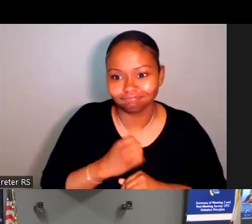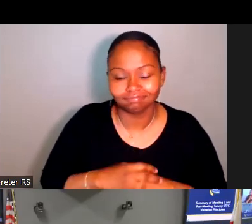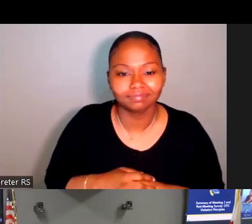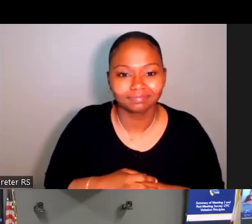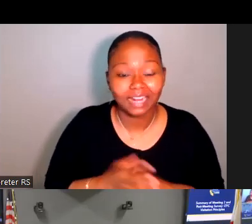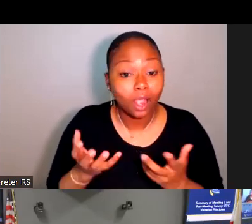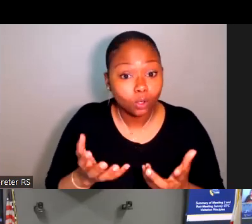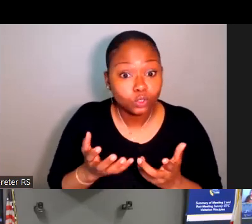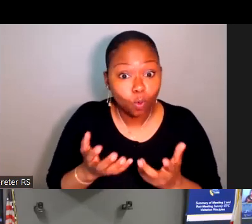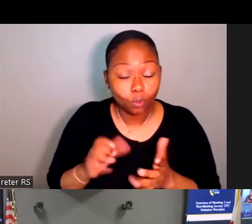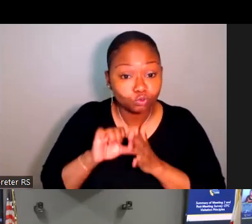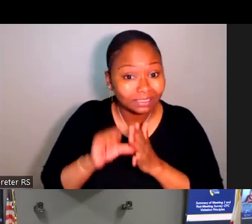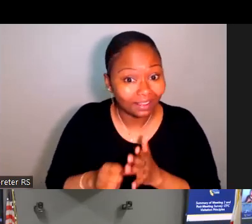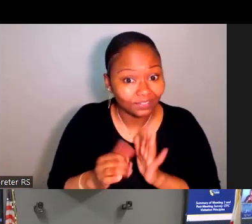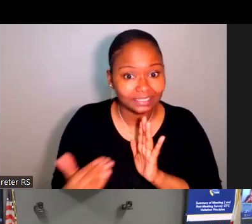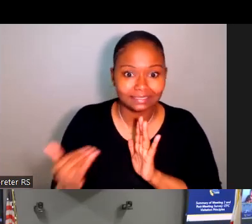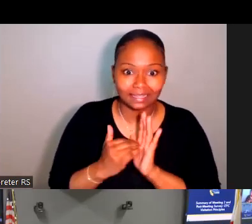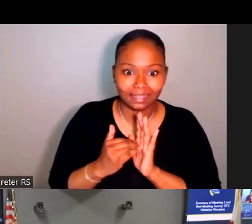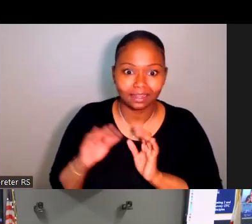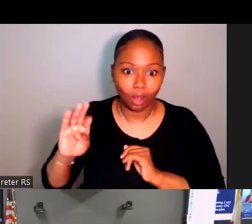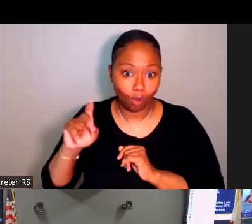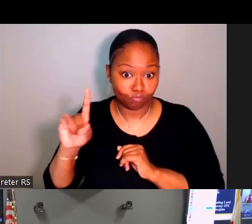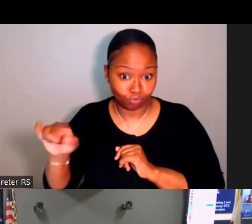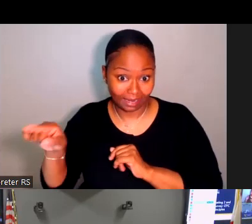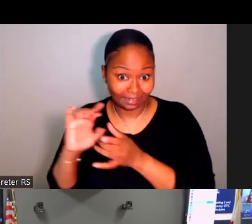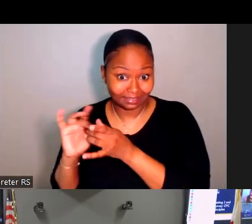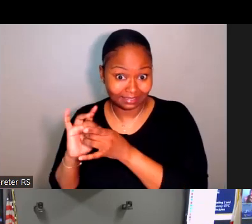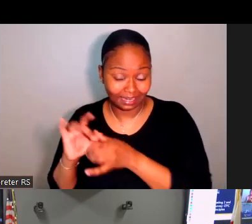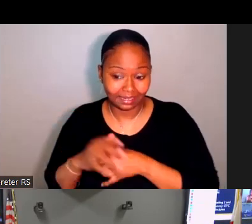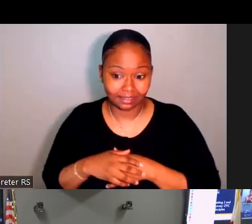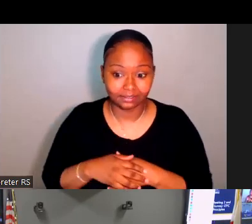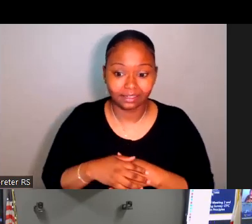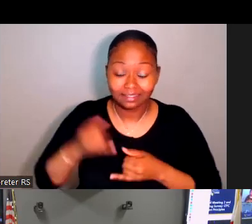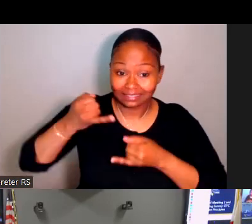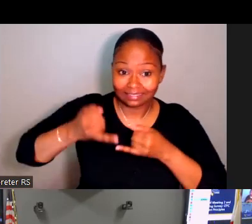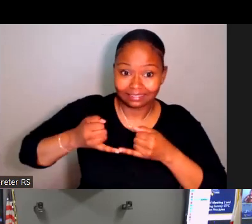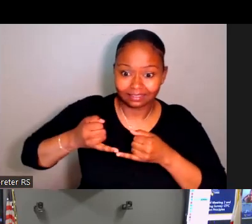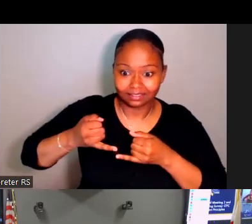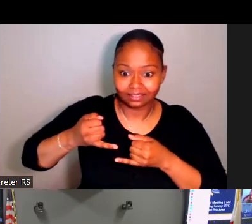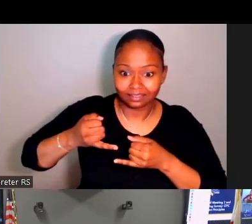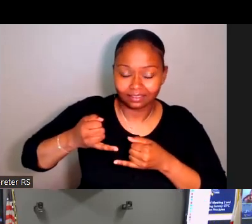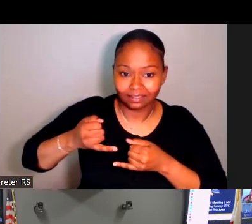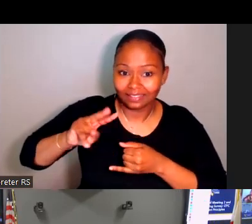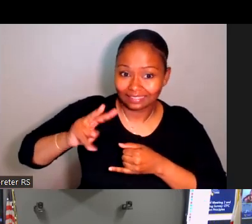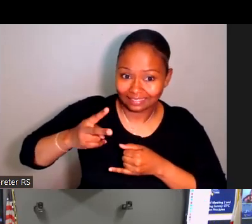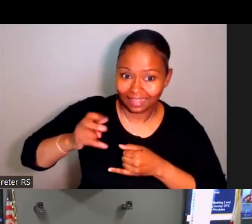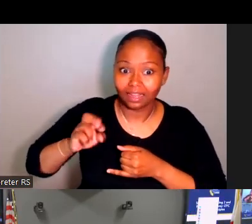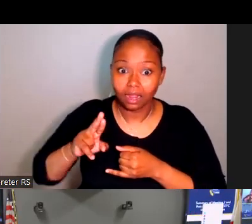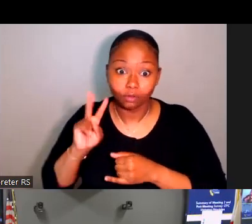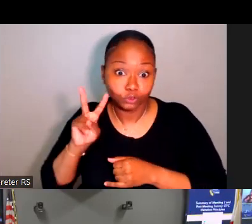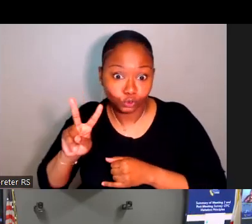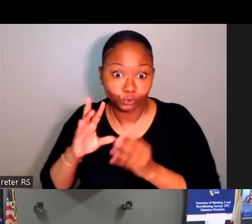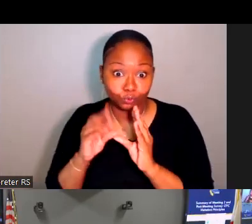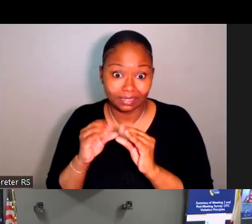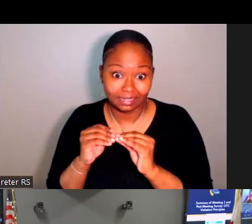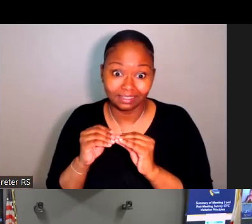to emphasize again, Brandy had stated this is the last of two, or the second of two meetings that we have left.